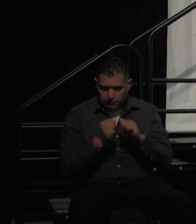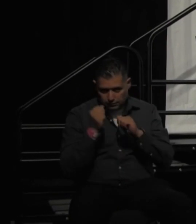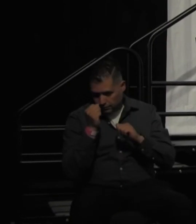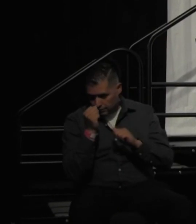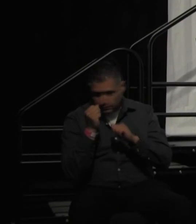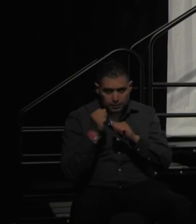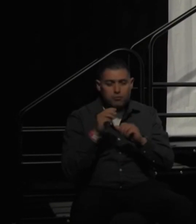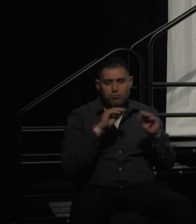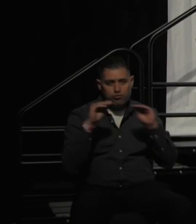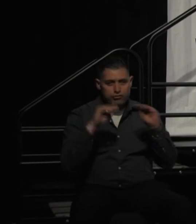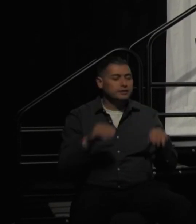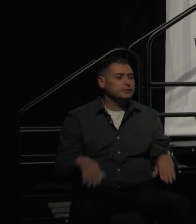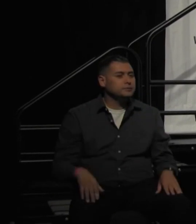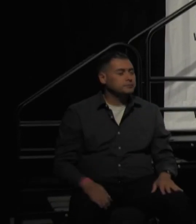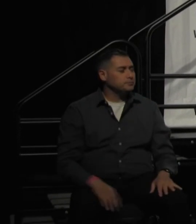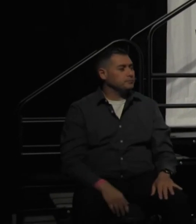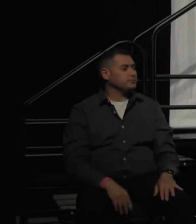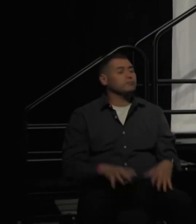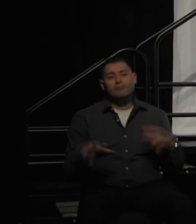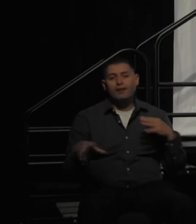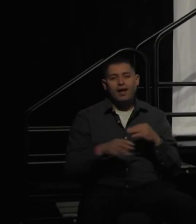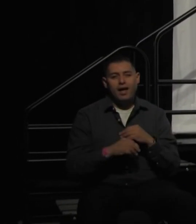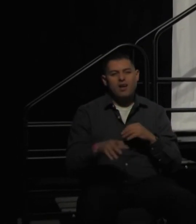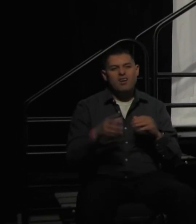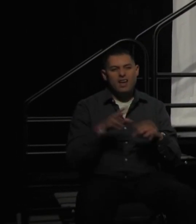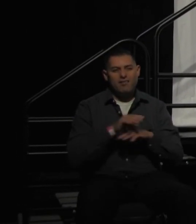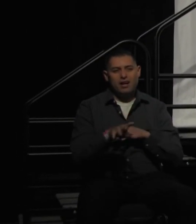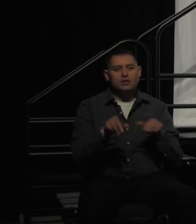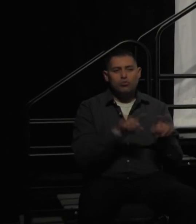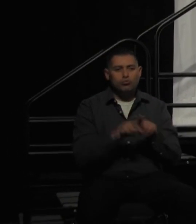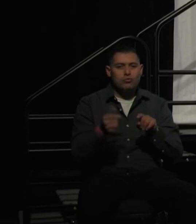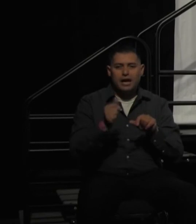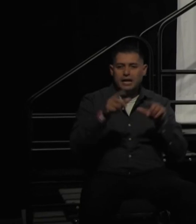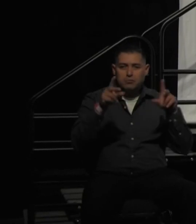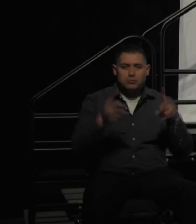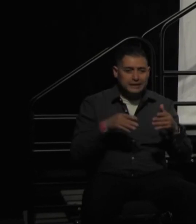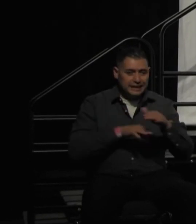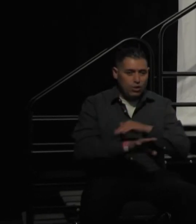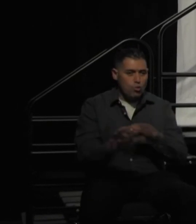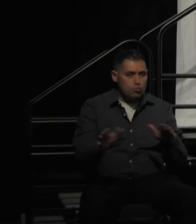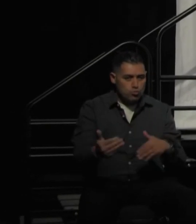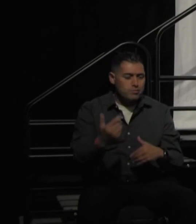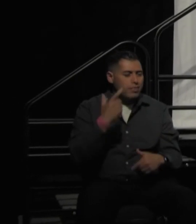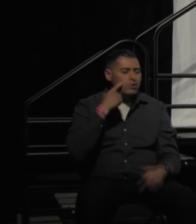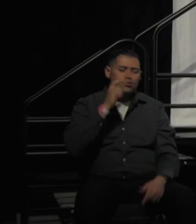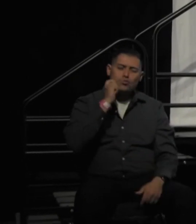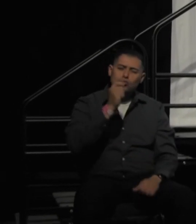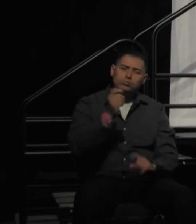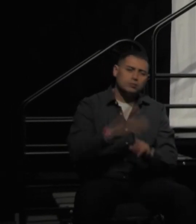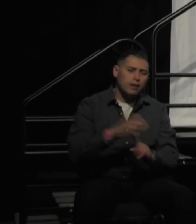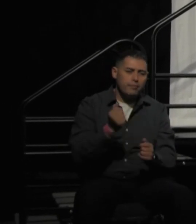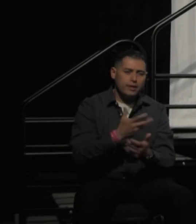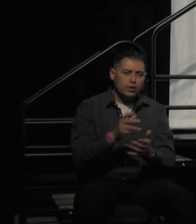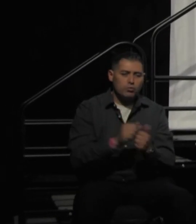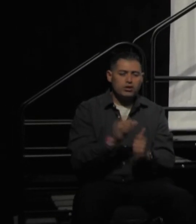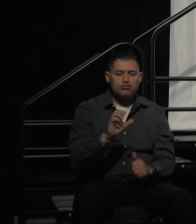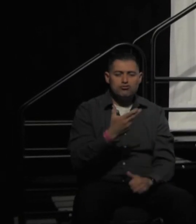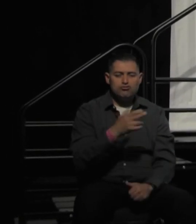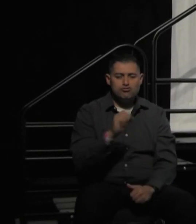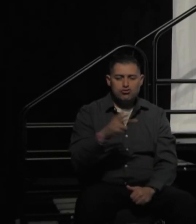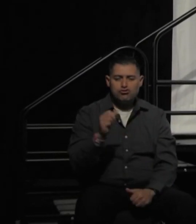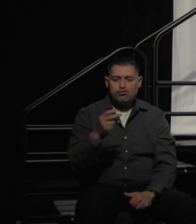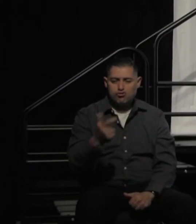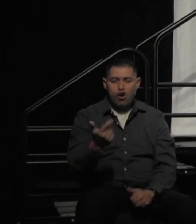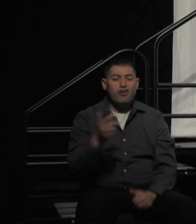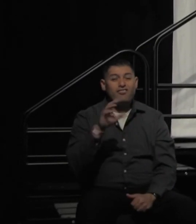You know what? I'll add just a quick little advice. I think this can go to anybody in the room. I think the coolest thing about Cheech and Chong for 50 years